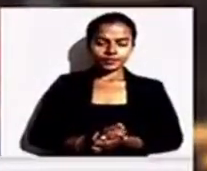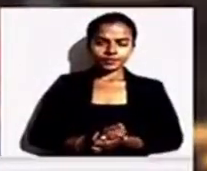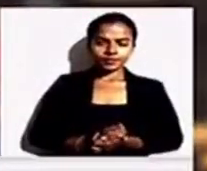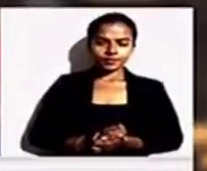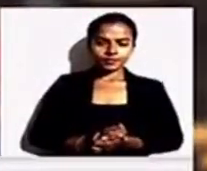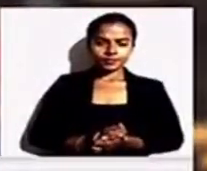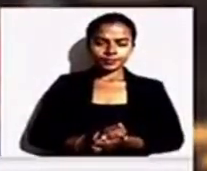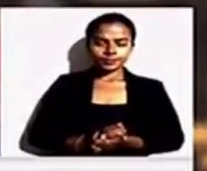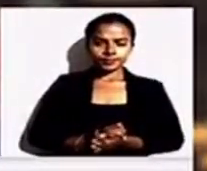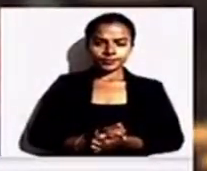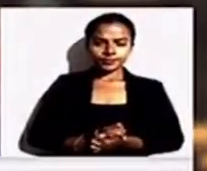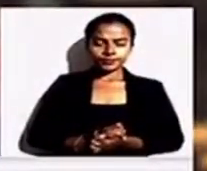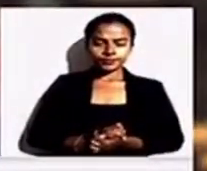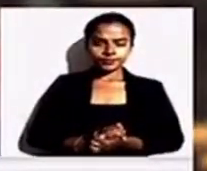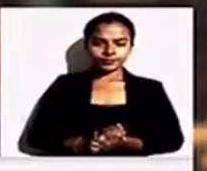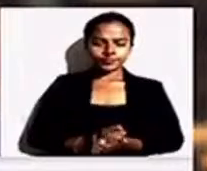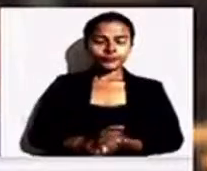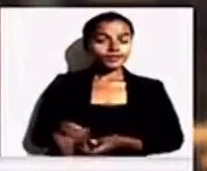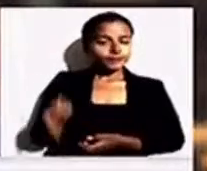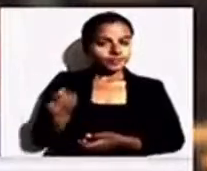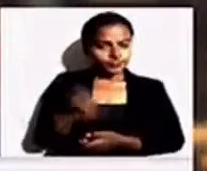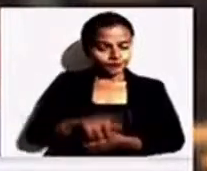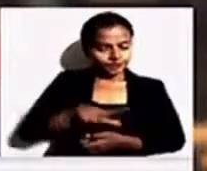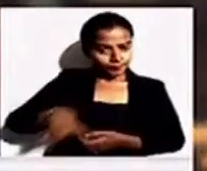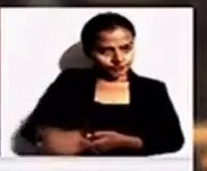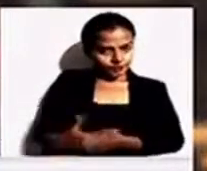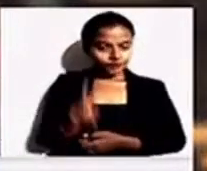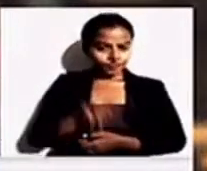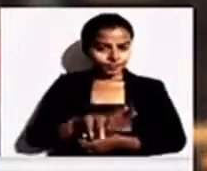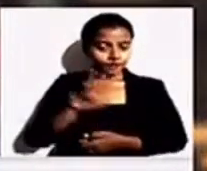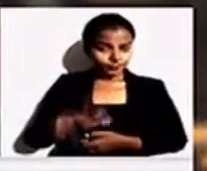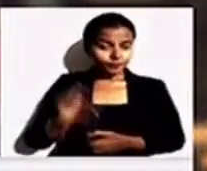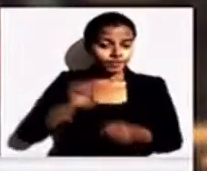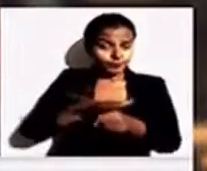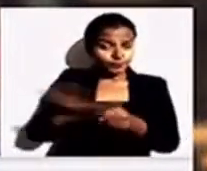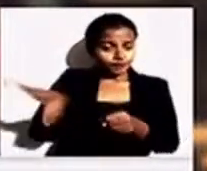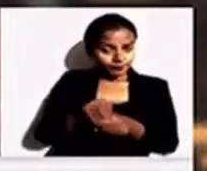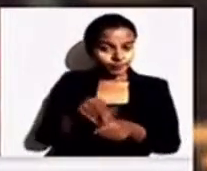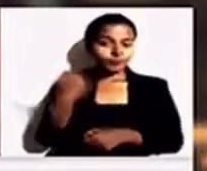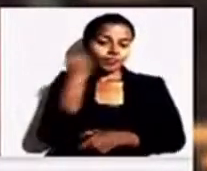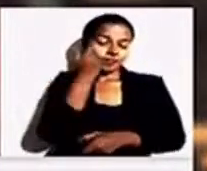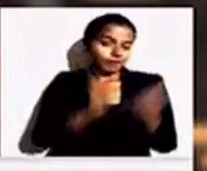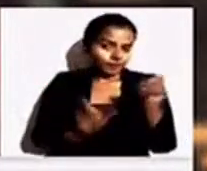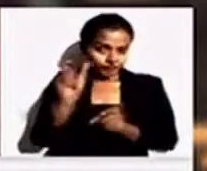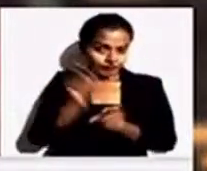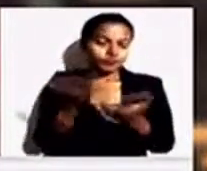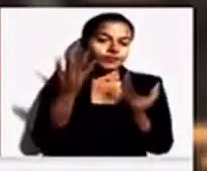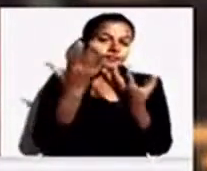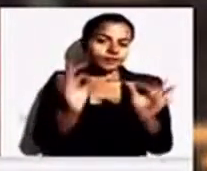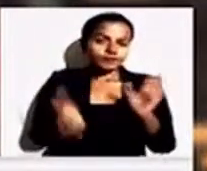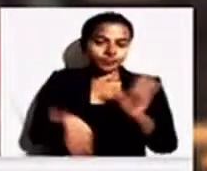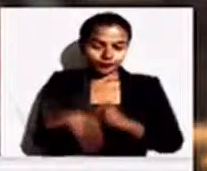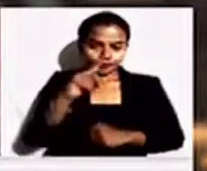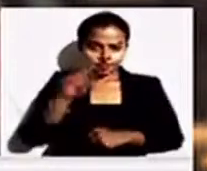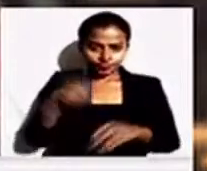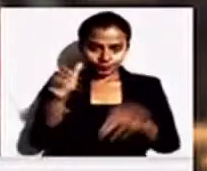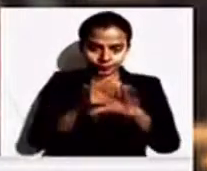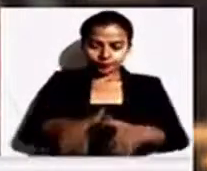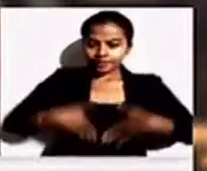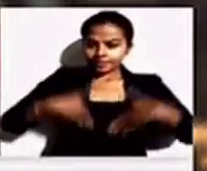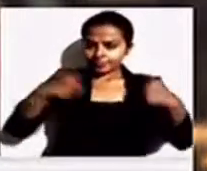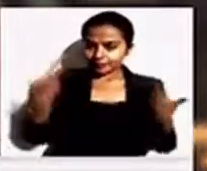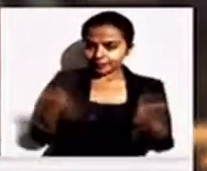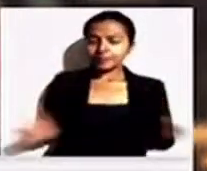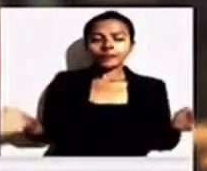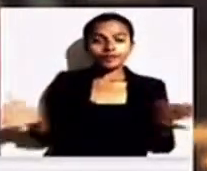Another 728 COVID-19 patients were discharged today following recovery, taking the total number of recoveries in the